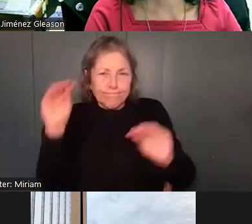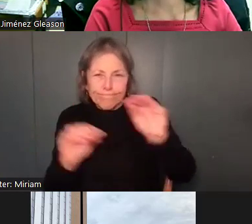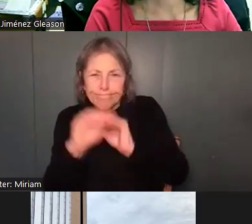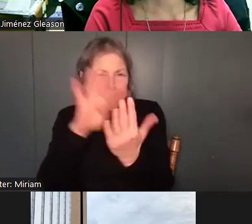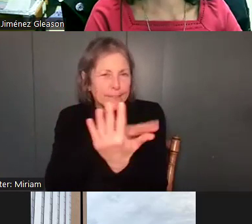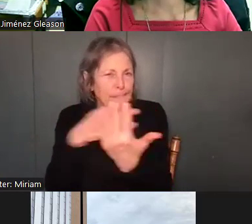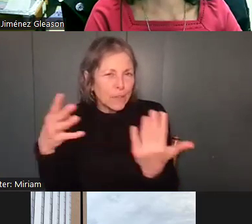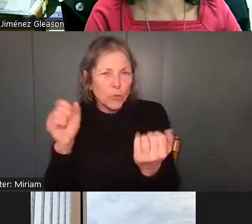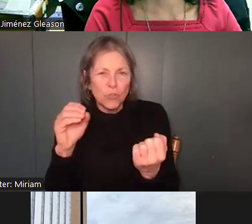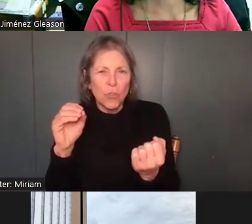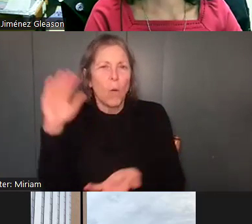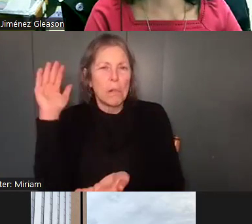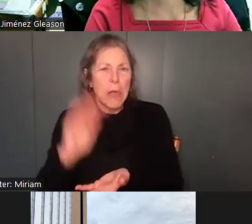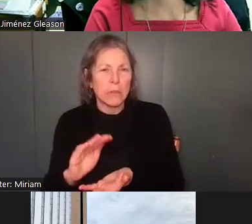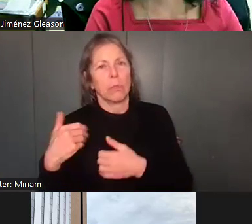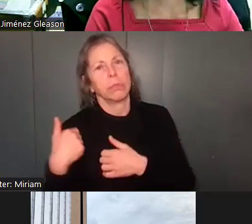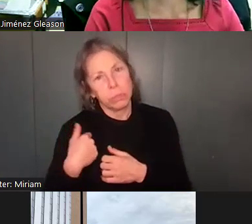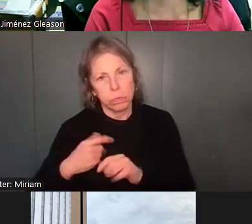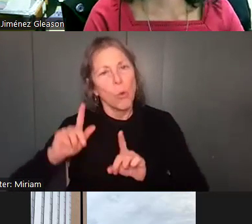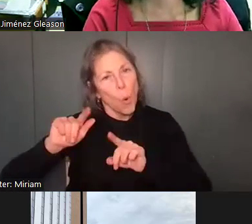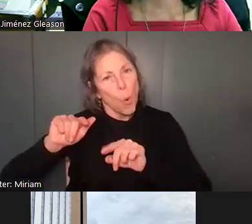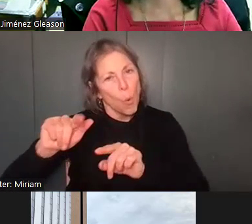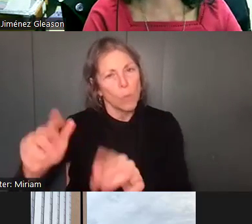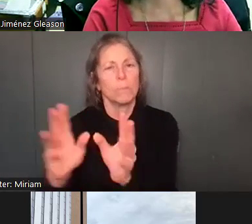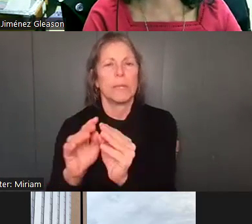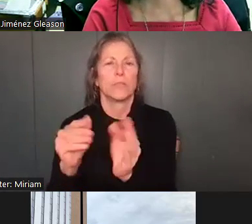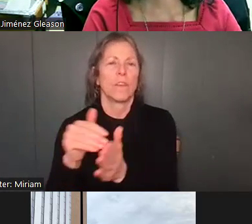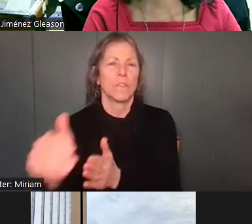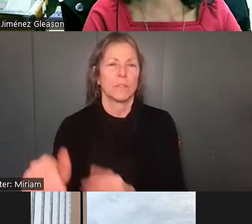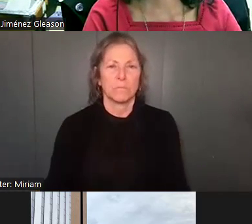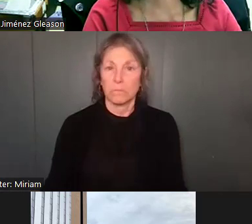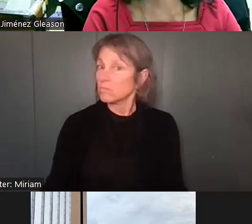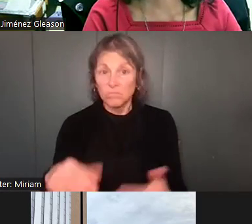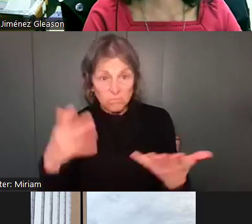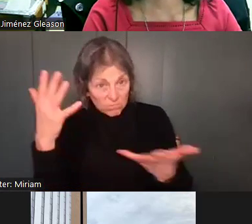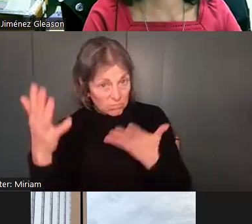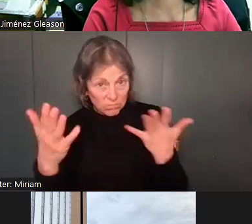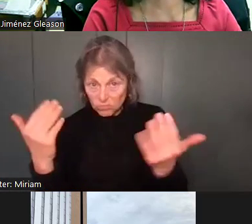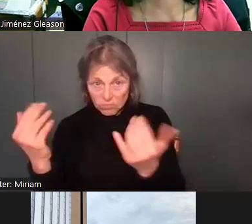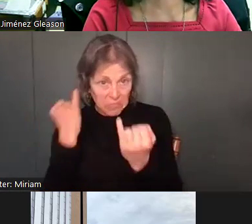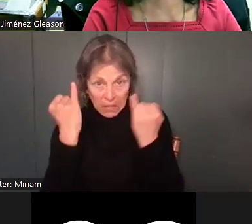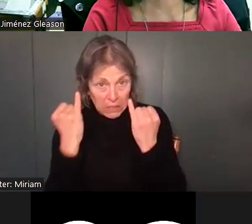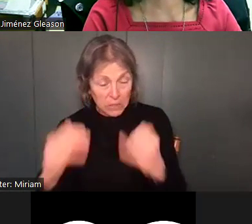know, makes it a little less intense. So does that impact anyone's thoughts on that?